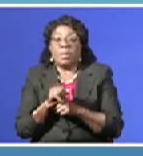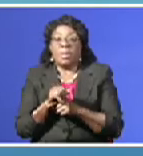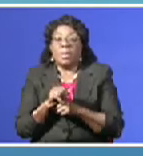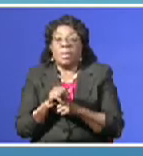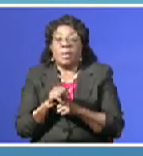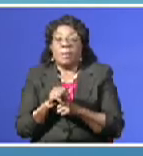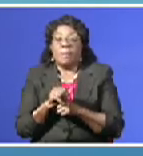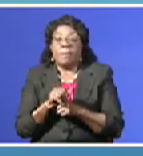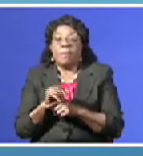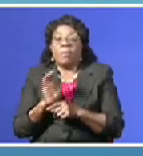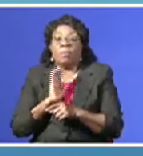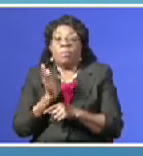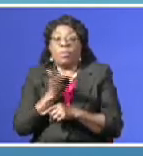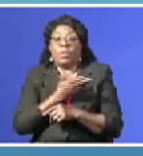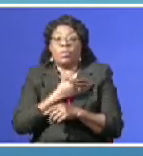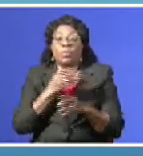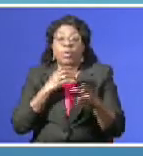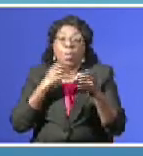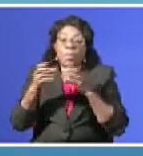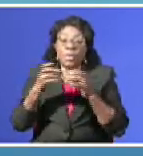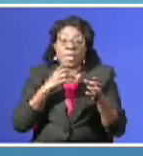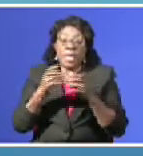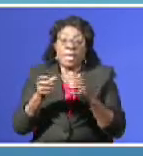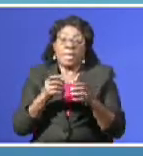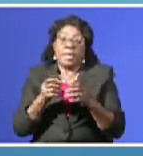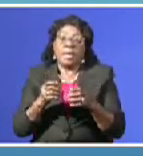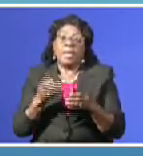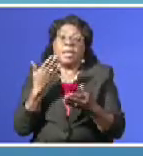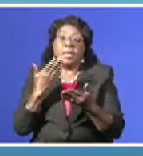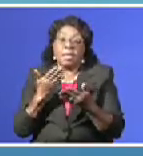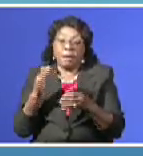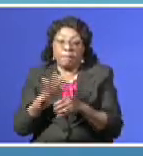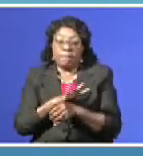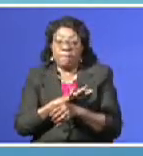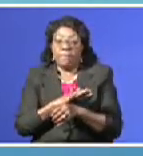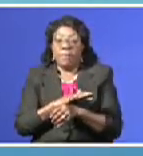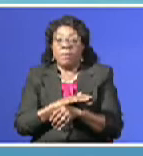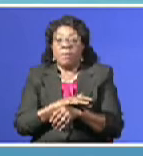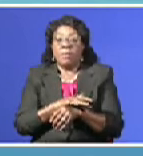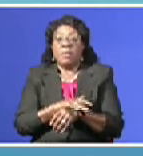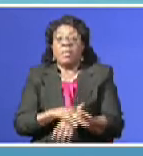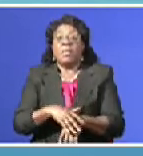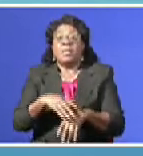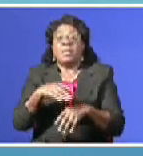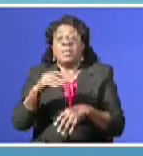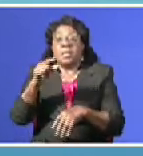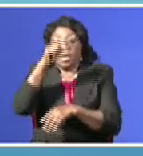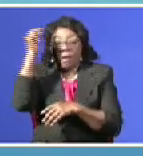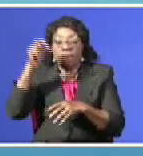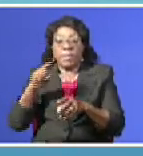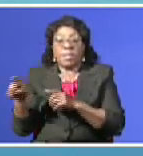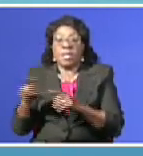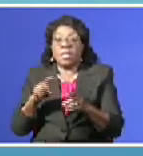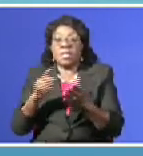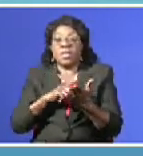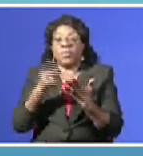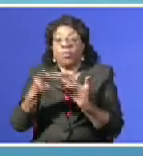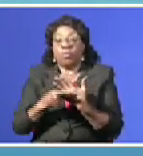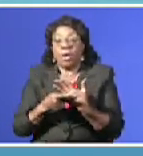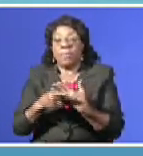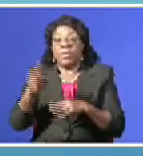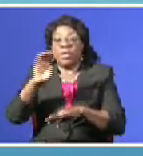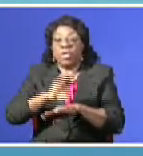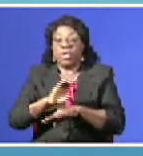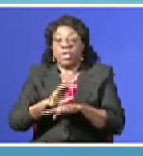children. We don't communicate effectively. The government does its programs, the church does its programs, civil society does its